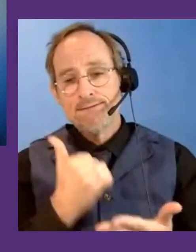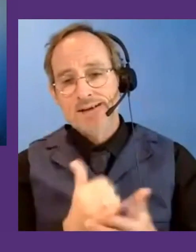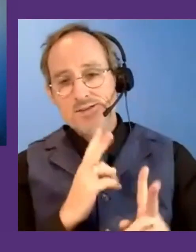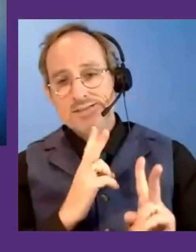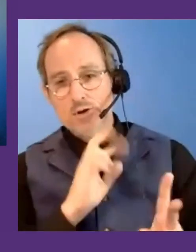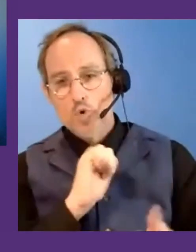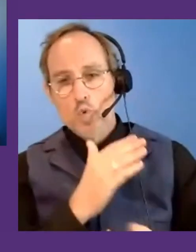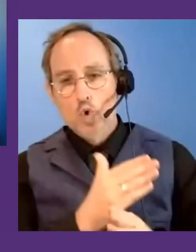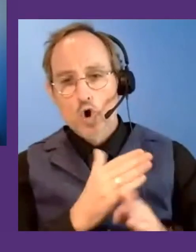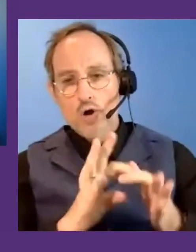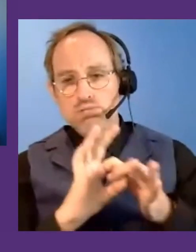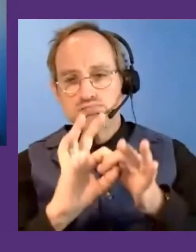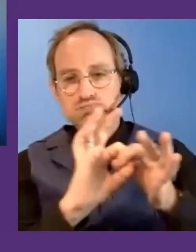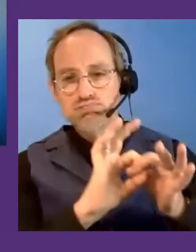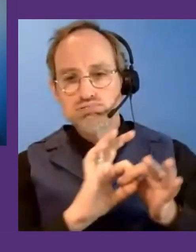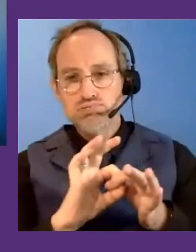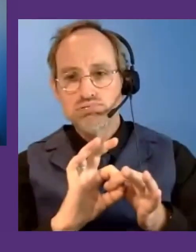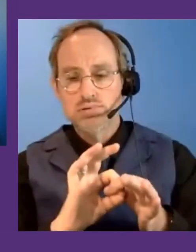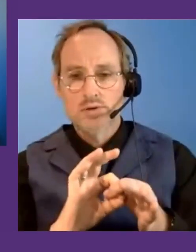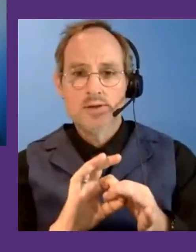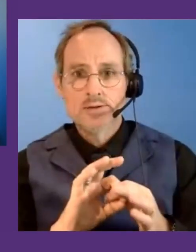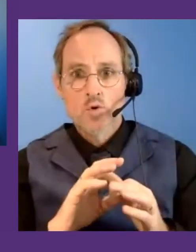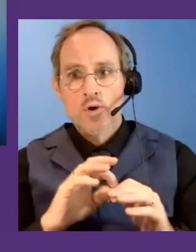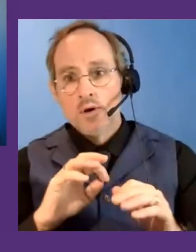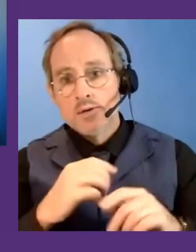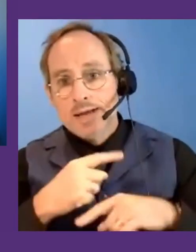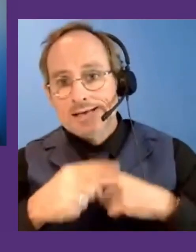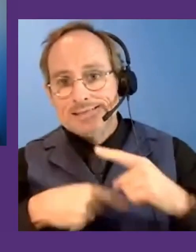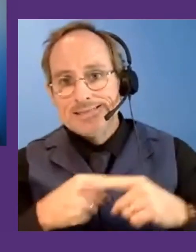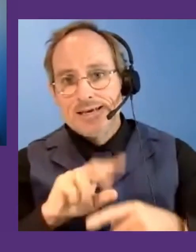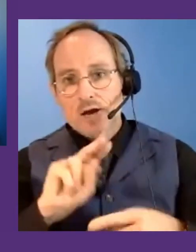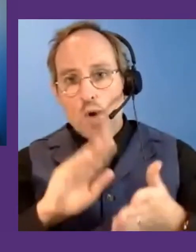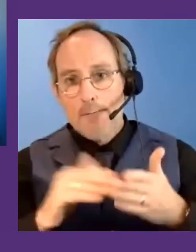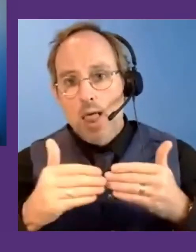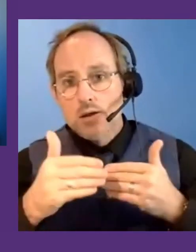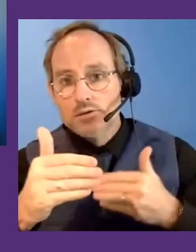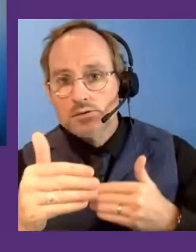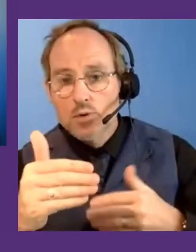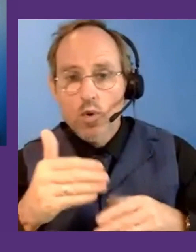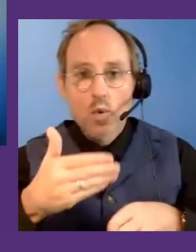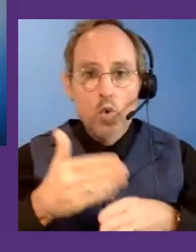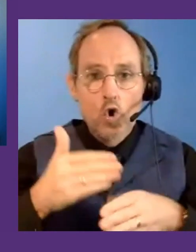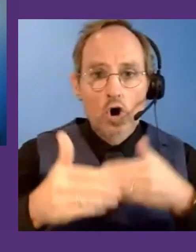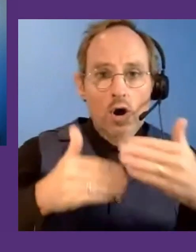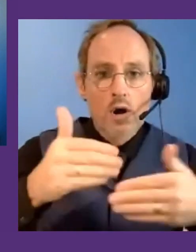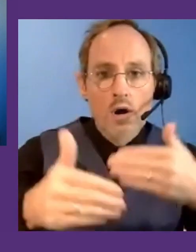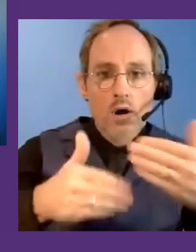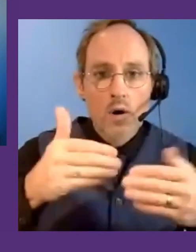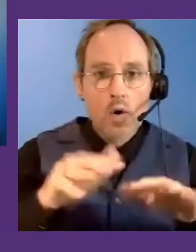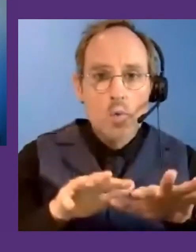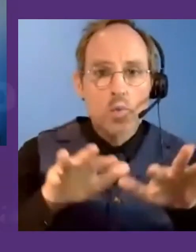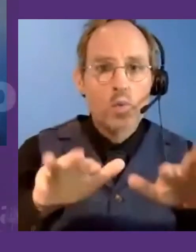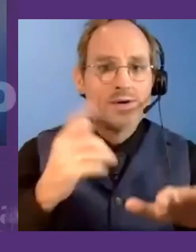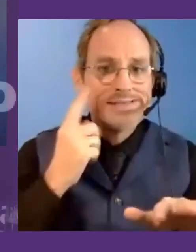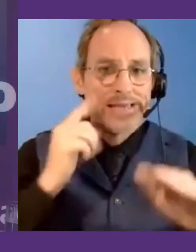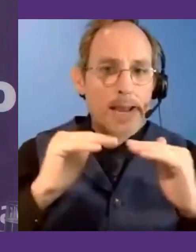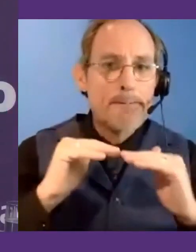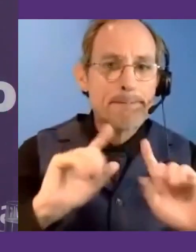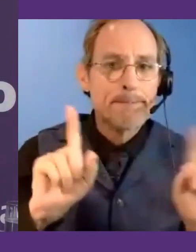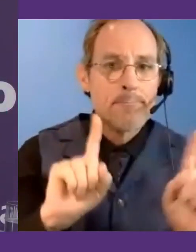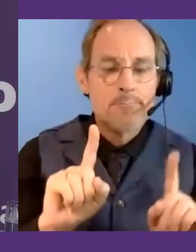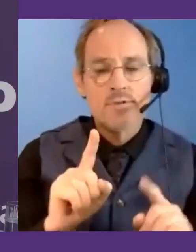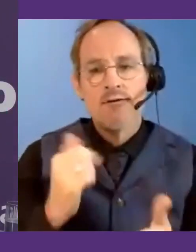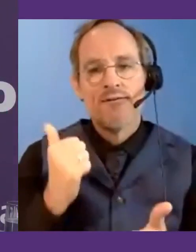And yeah, let's look at the next year ahead and see what trouble we can cause. Brilliant. Lovely to see you. Take care.